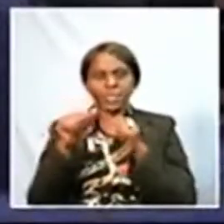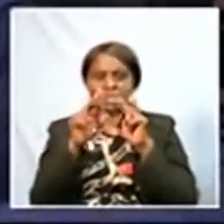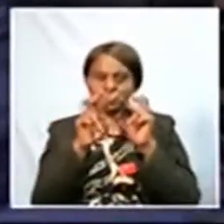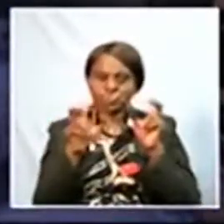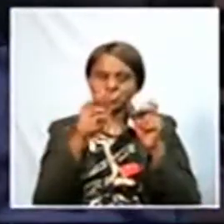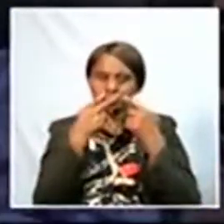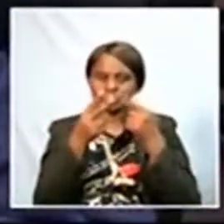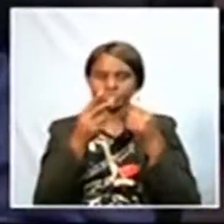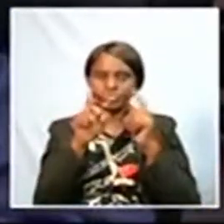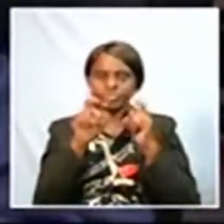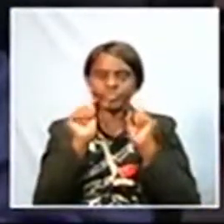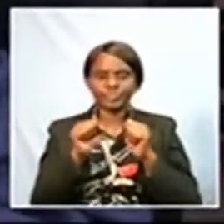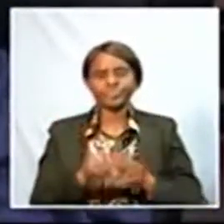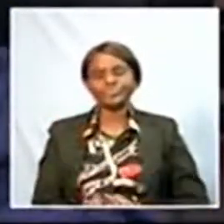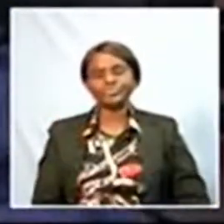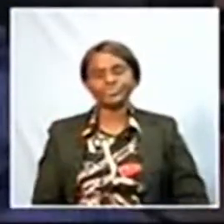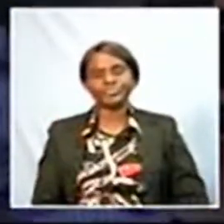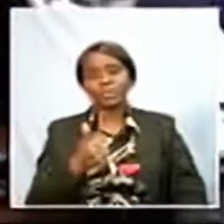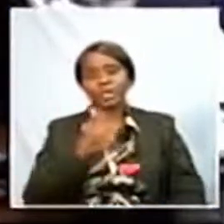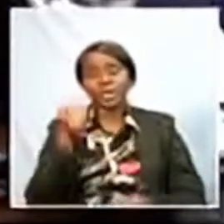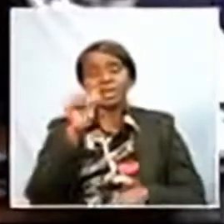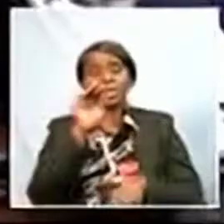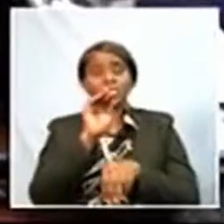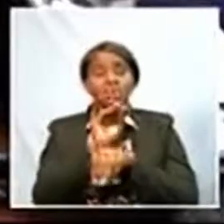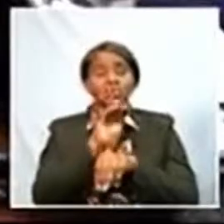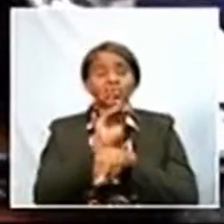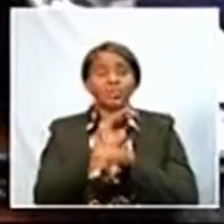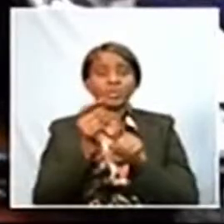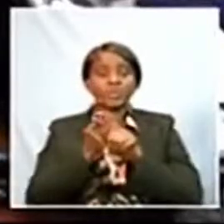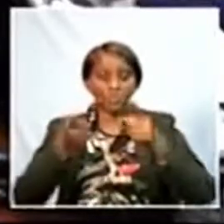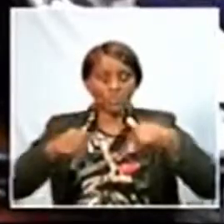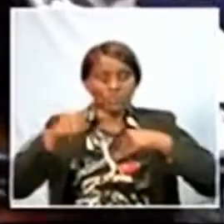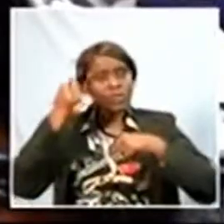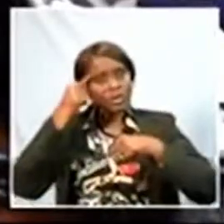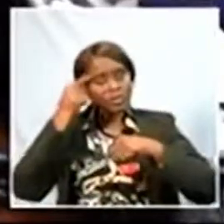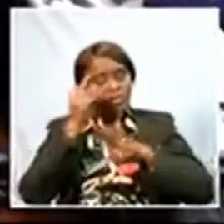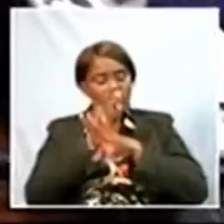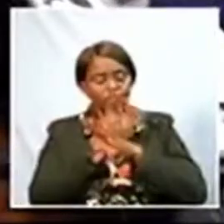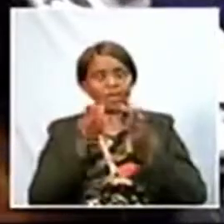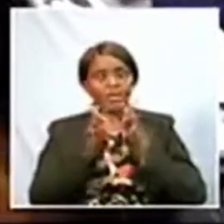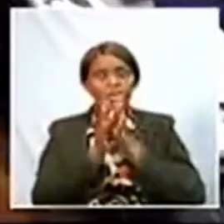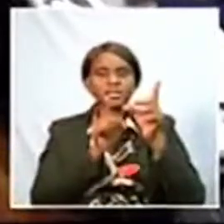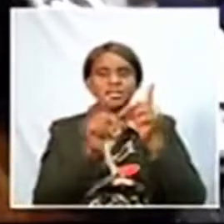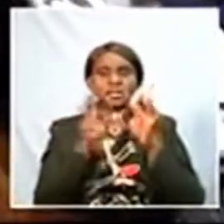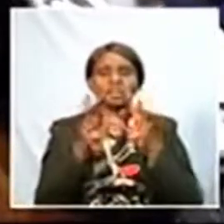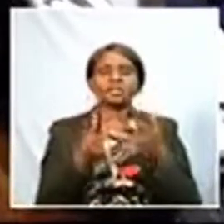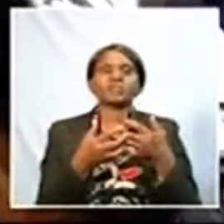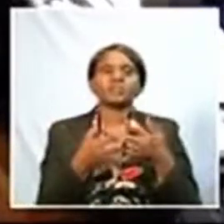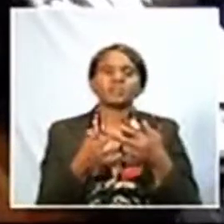it. Any comment from local government before we ask the Director Engineer?